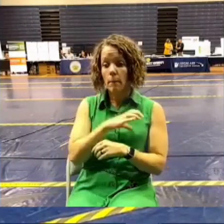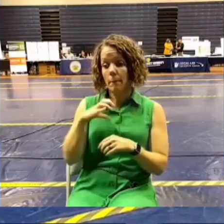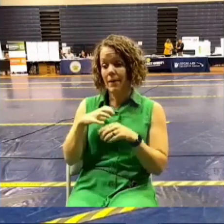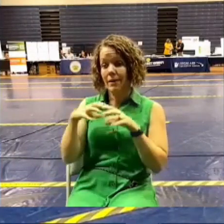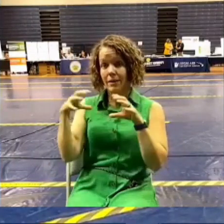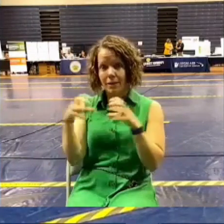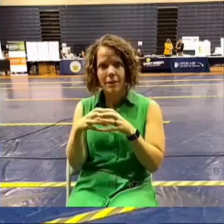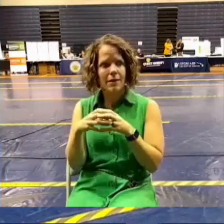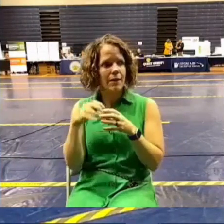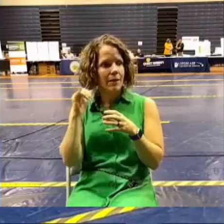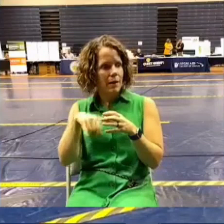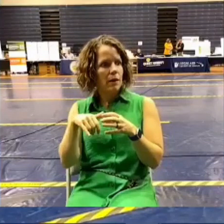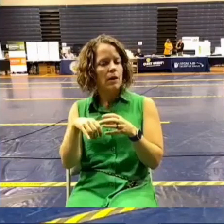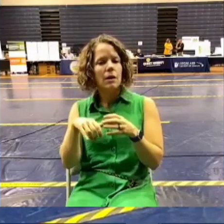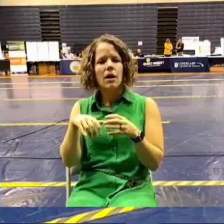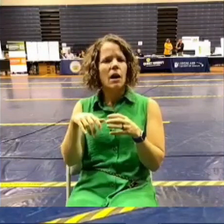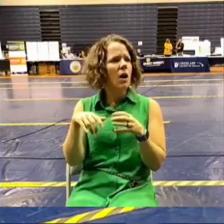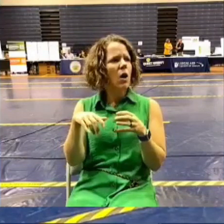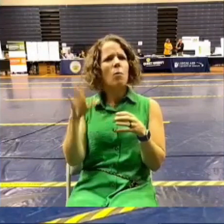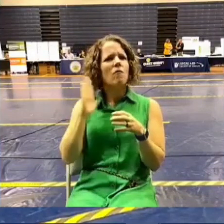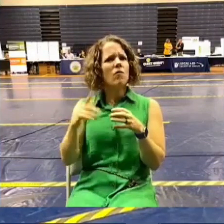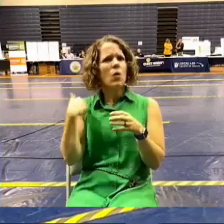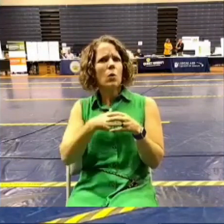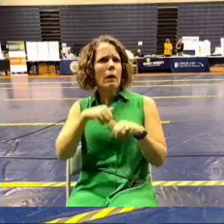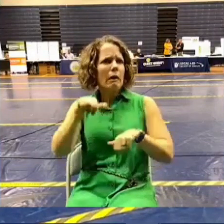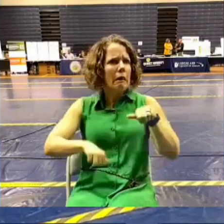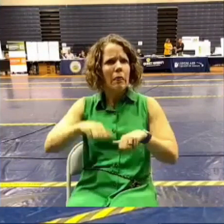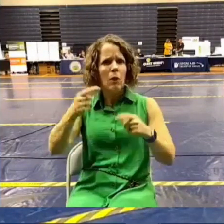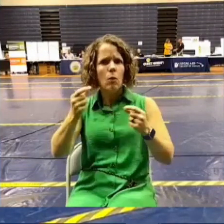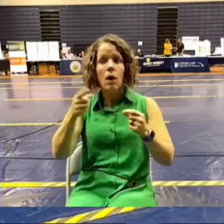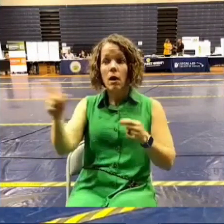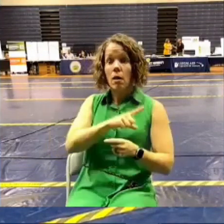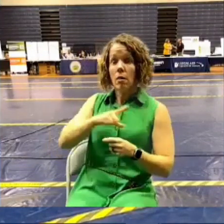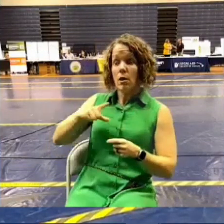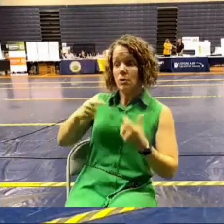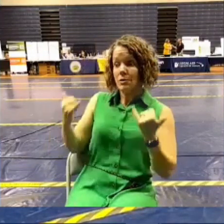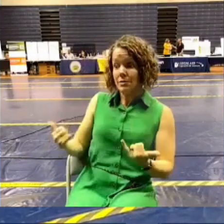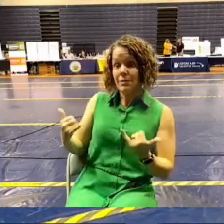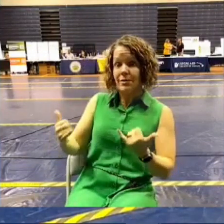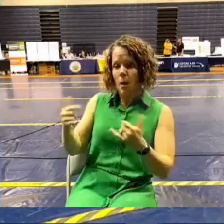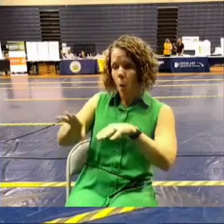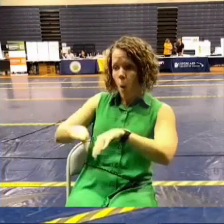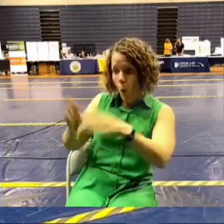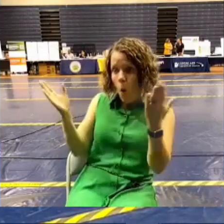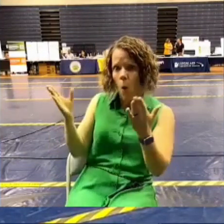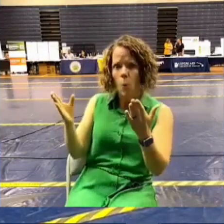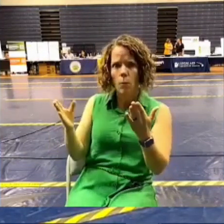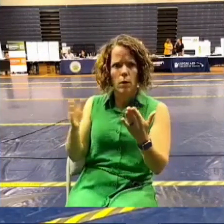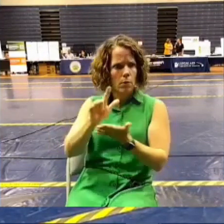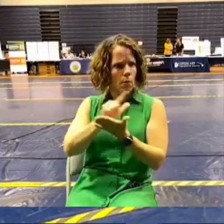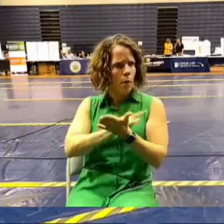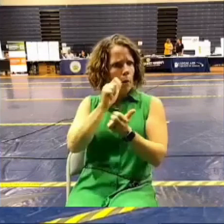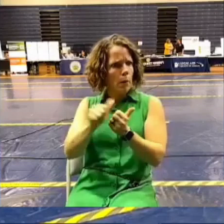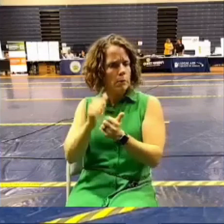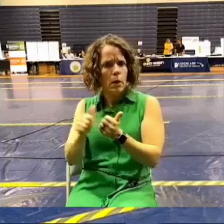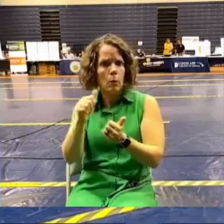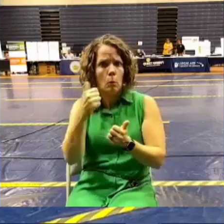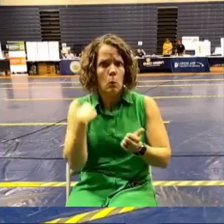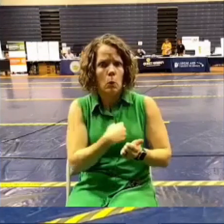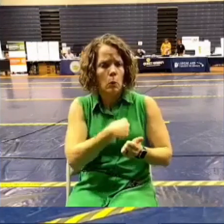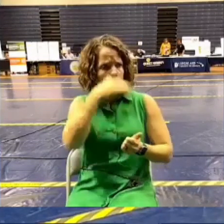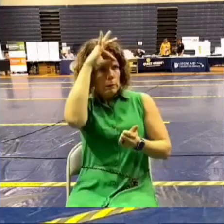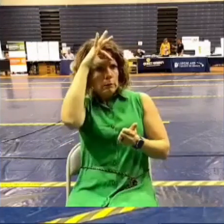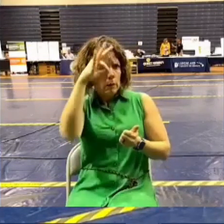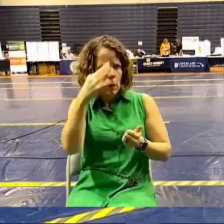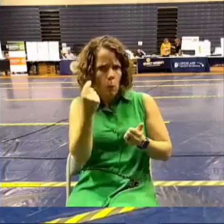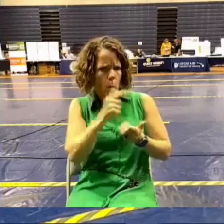Eric, Nestor, legislation open. We don't know nothing about legislation, but we divide and conquer and we go learn. And that's exactly what my friends